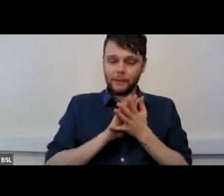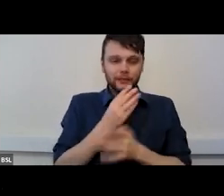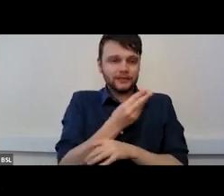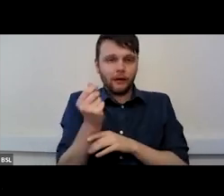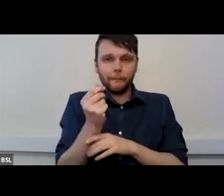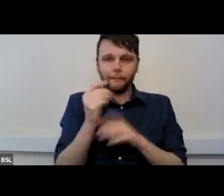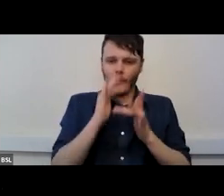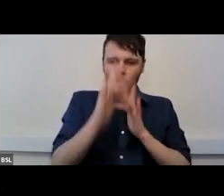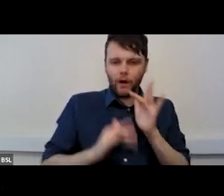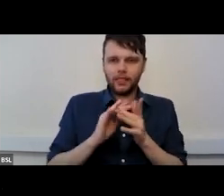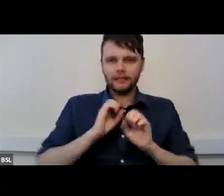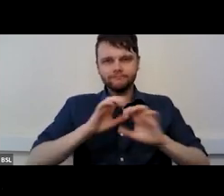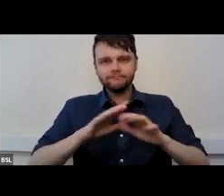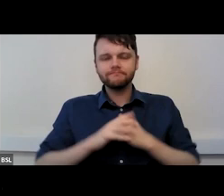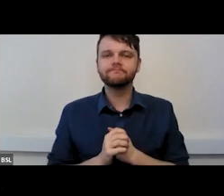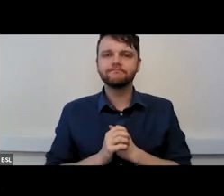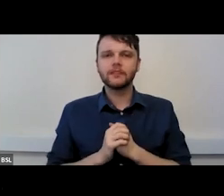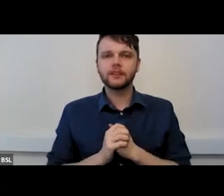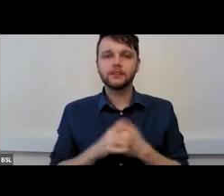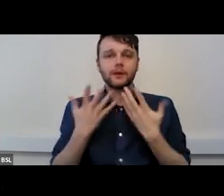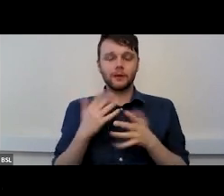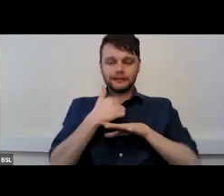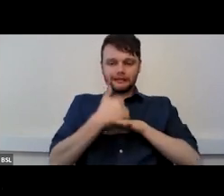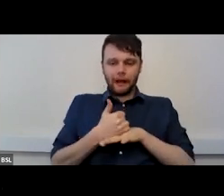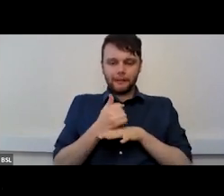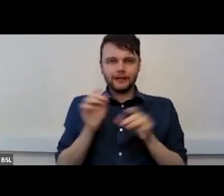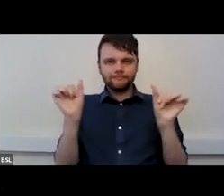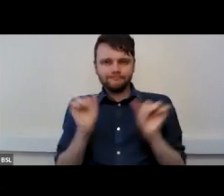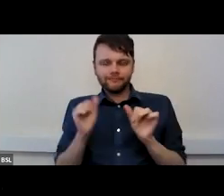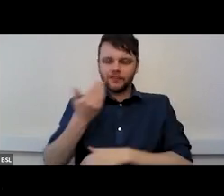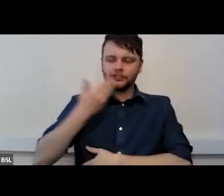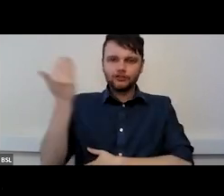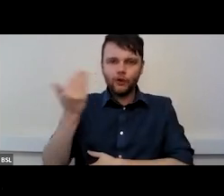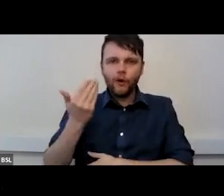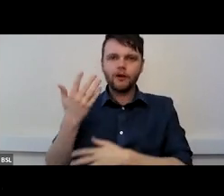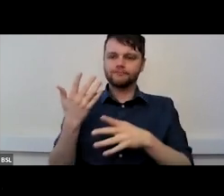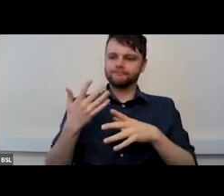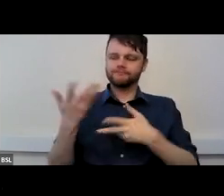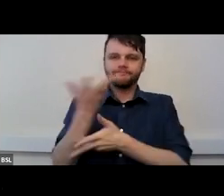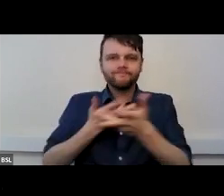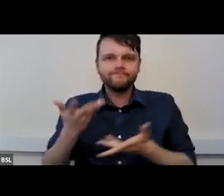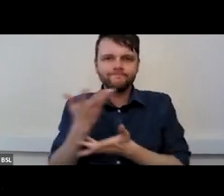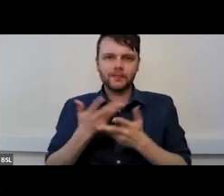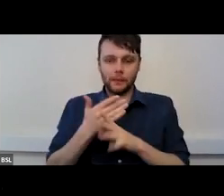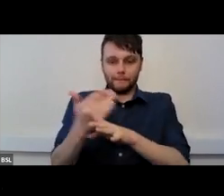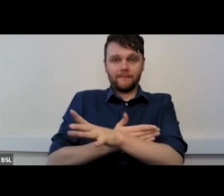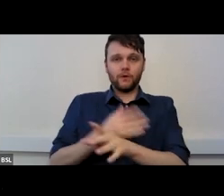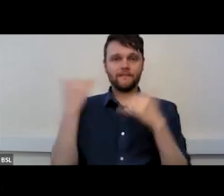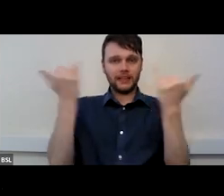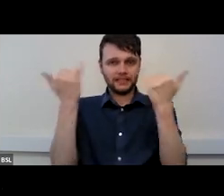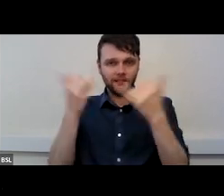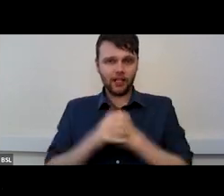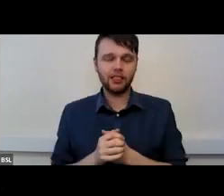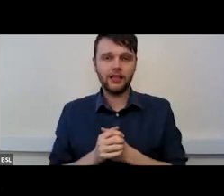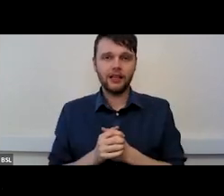online offering. And so we've put together this wee package of talks and discussions in the run-up to the festival, and we've thrown in